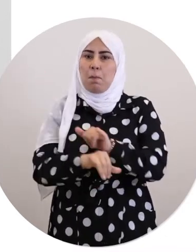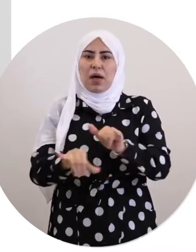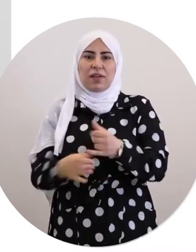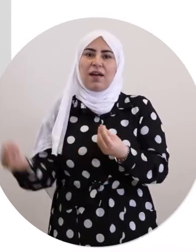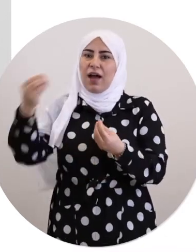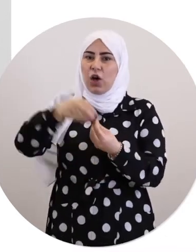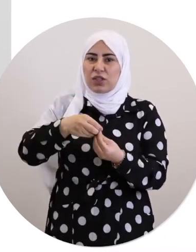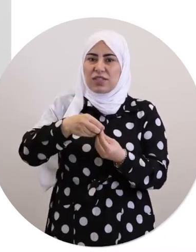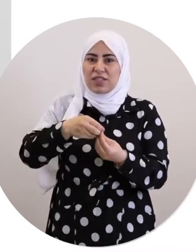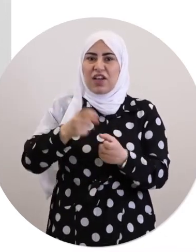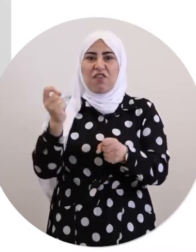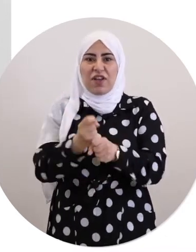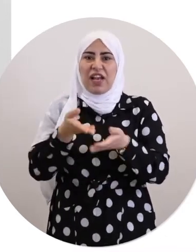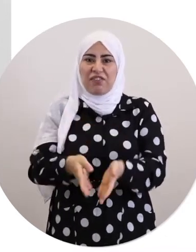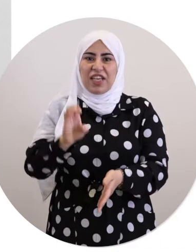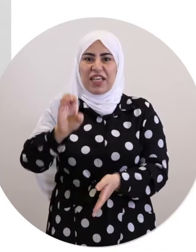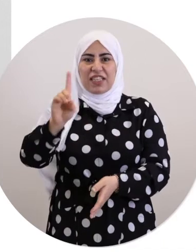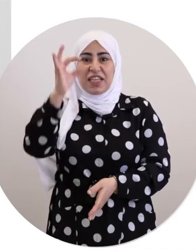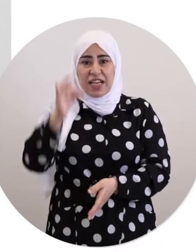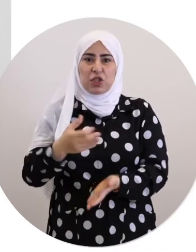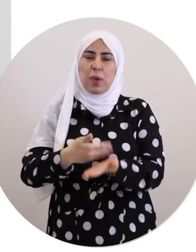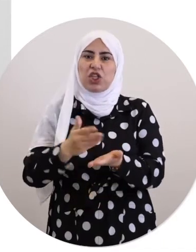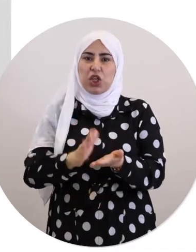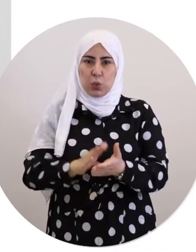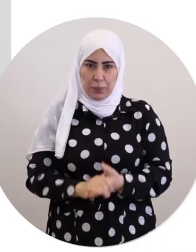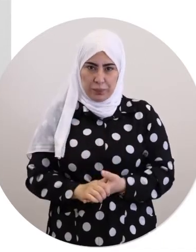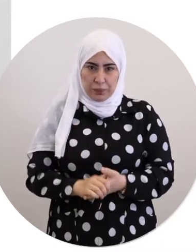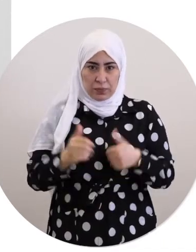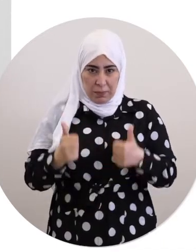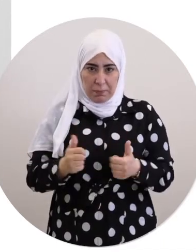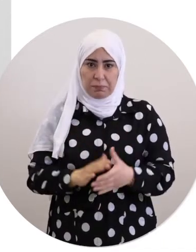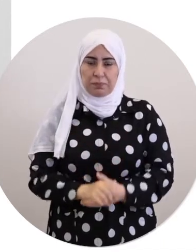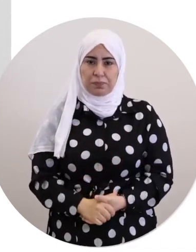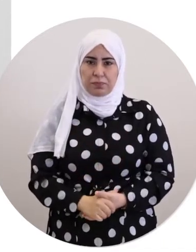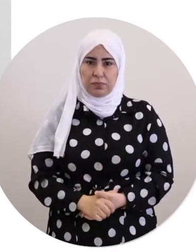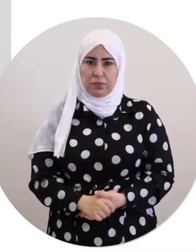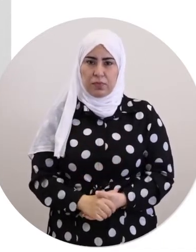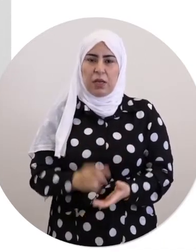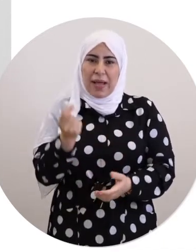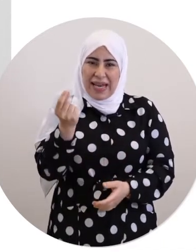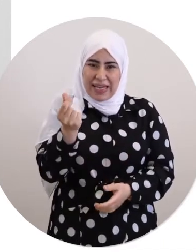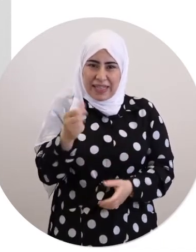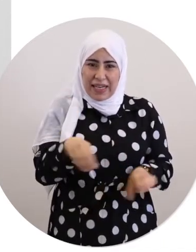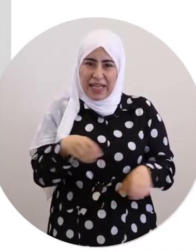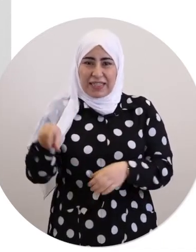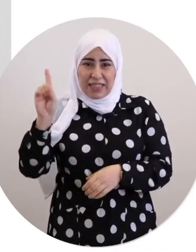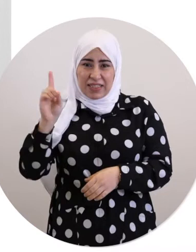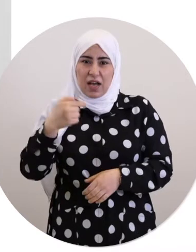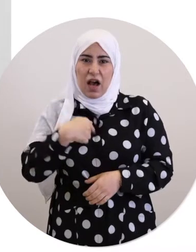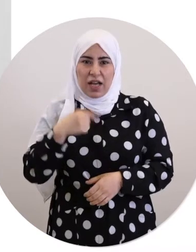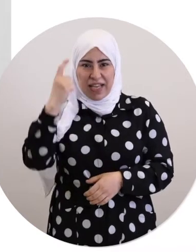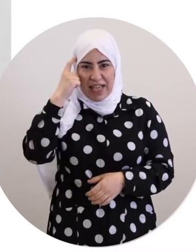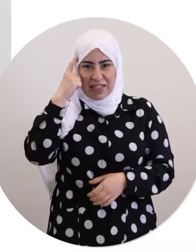did. Did is in the past, so we don't need to repeat it again in the main verb expected. Little did I expect